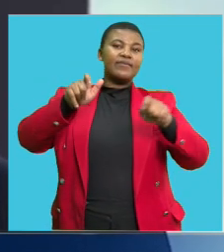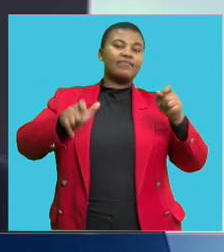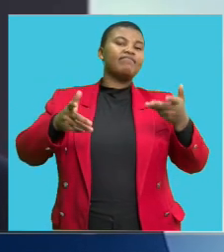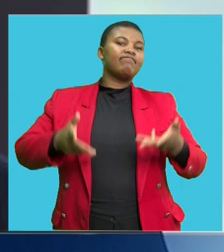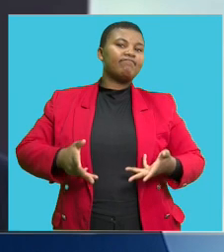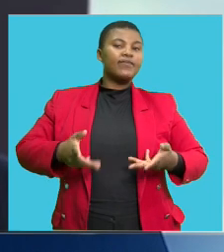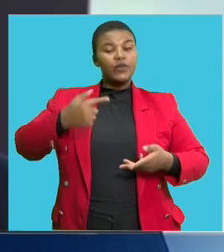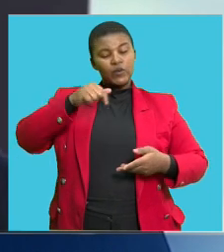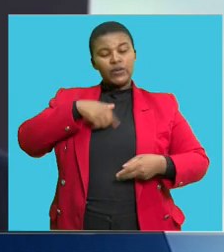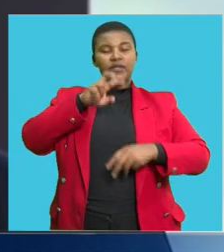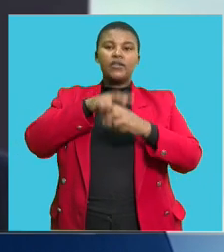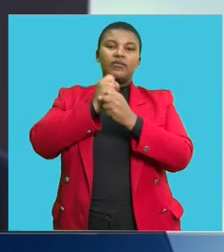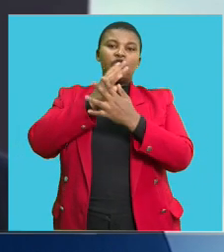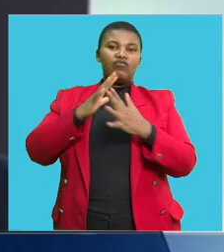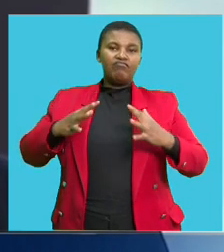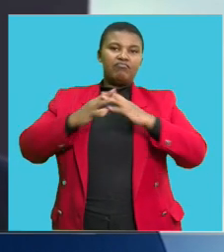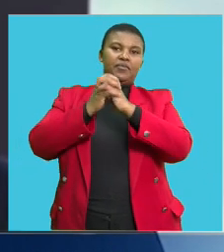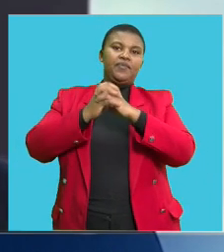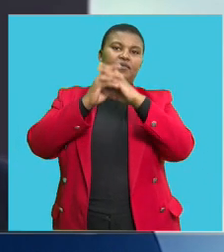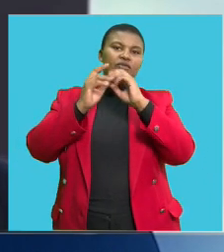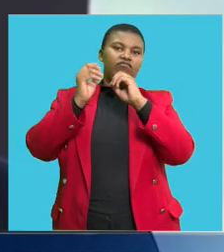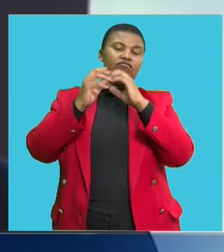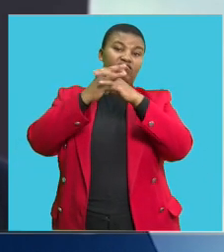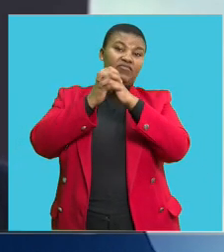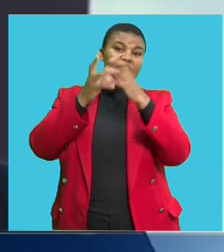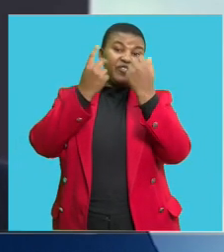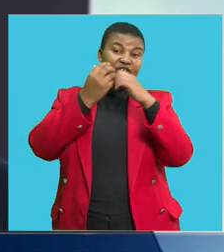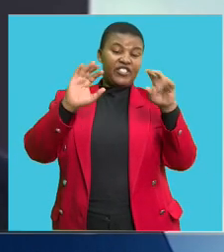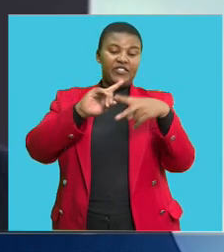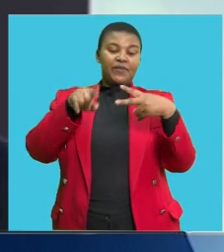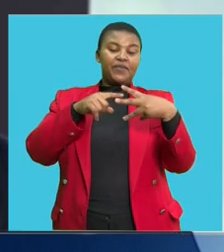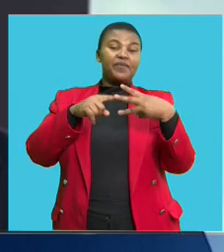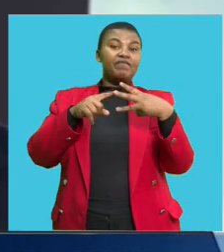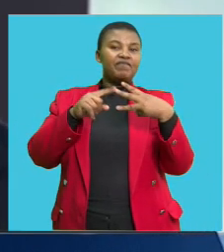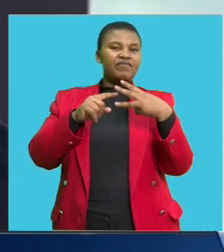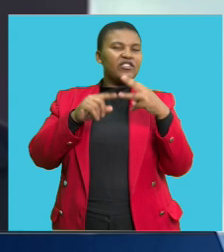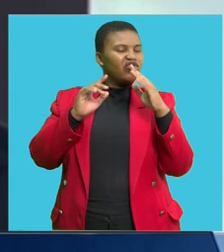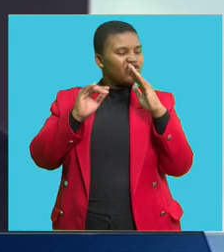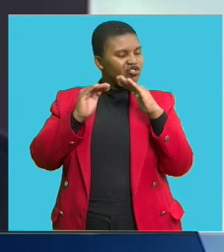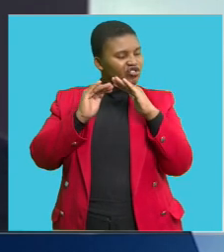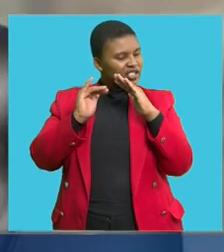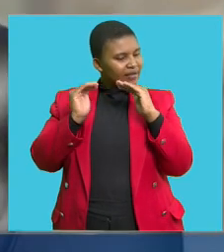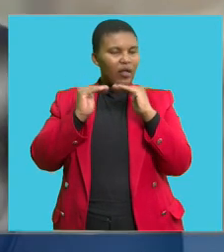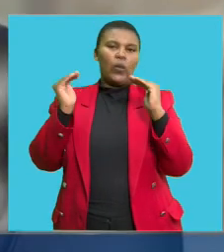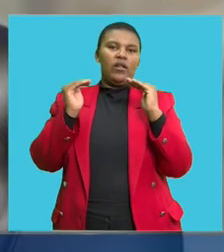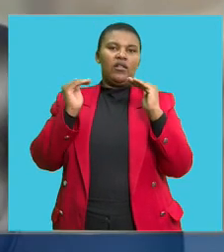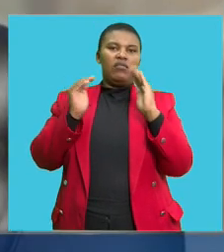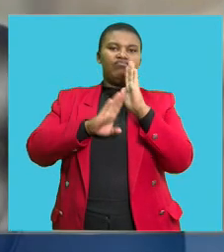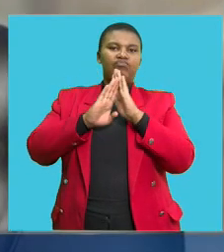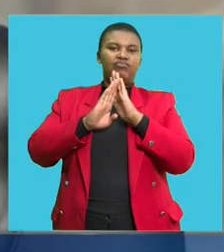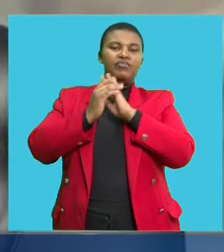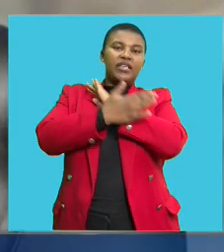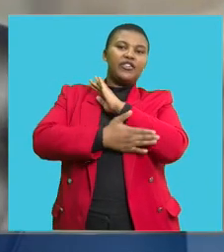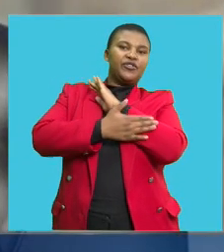to build a united, free, just, equal and prosperous nation.